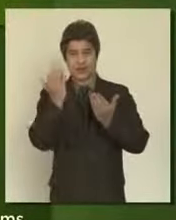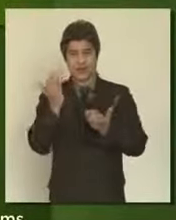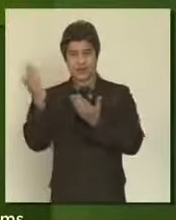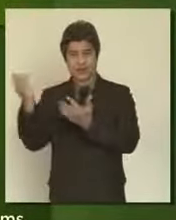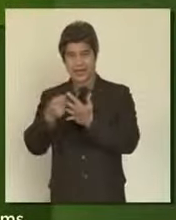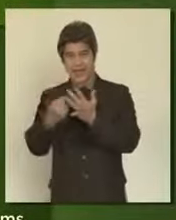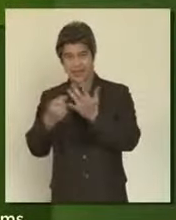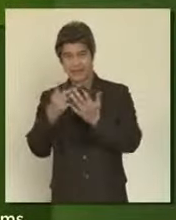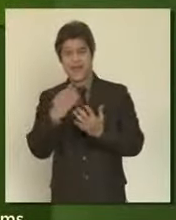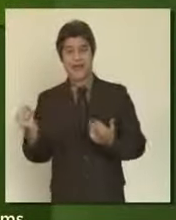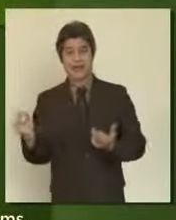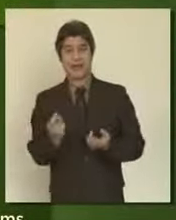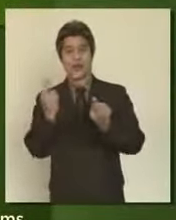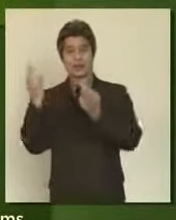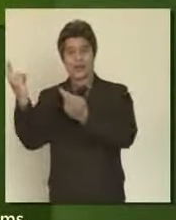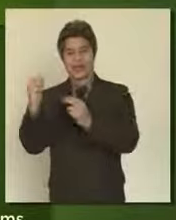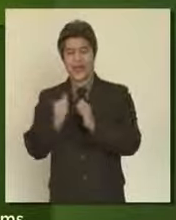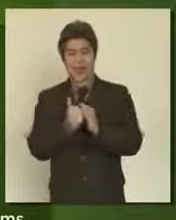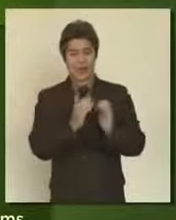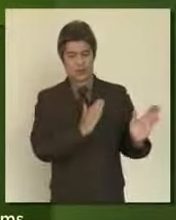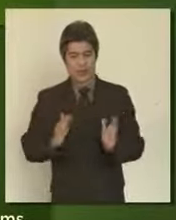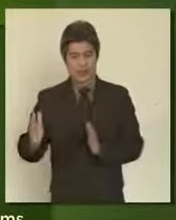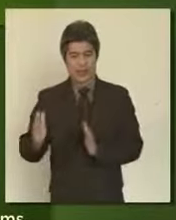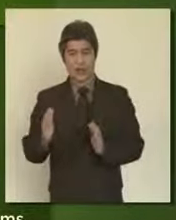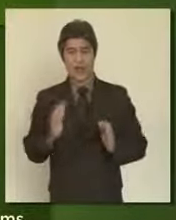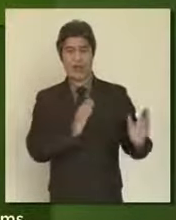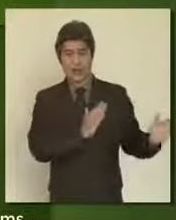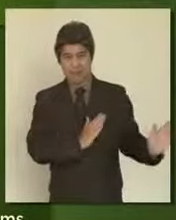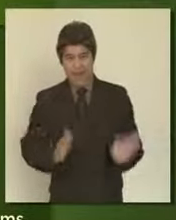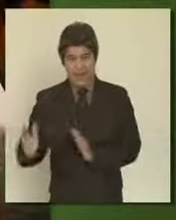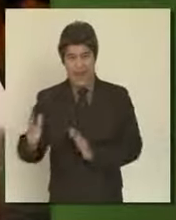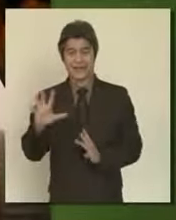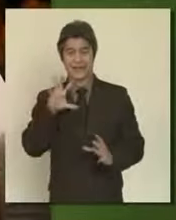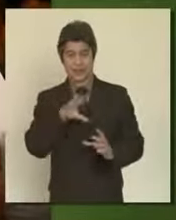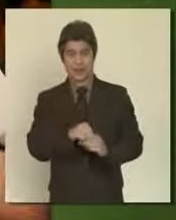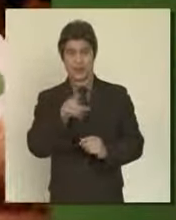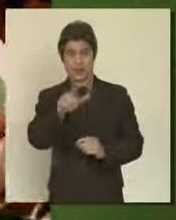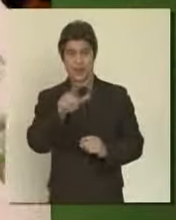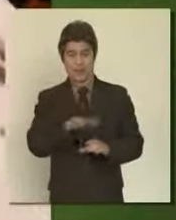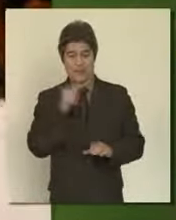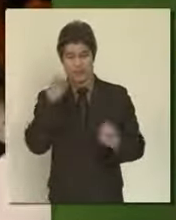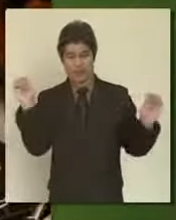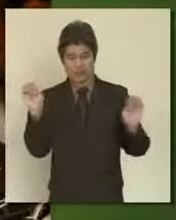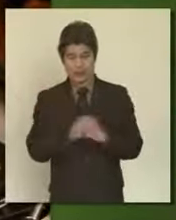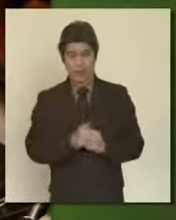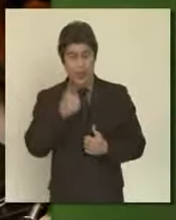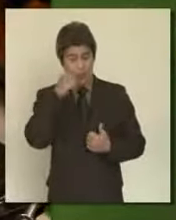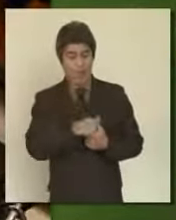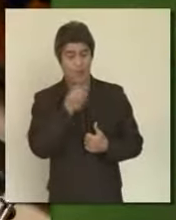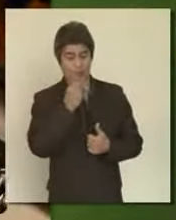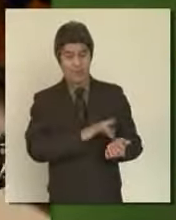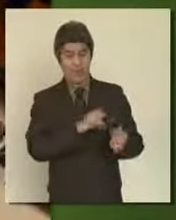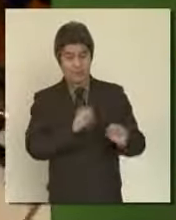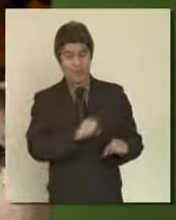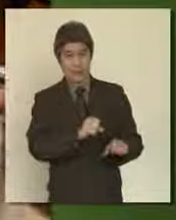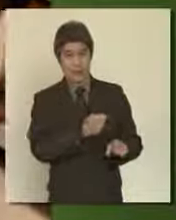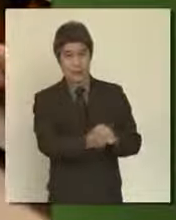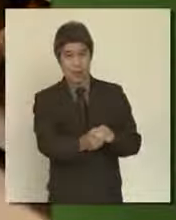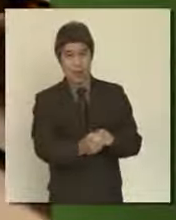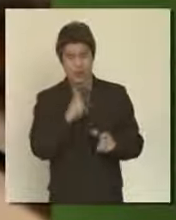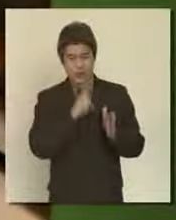with recommendations for how to prepare an emergency plan that includes your pets. Remember that pet food and medicines can spoil, so check your